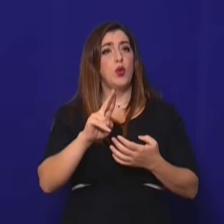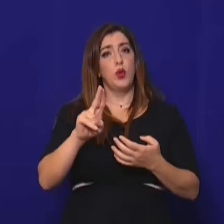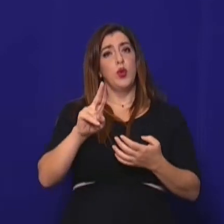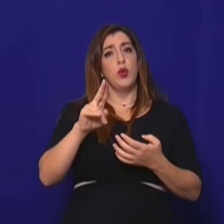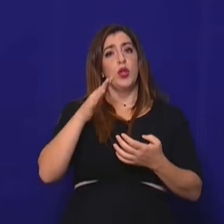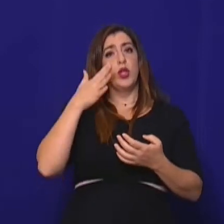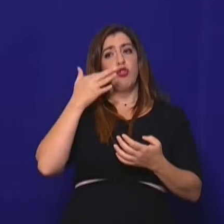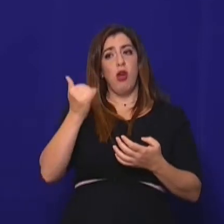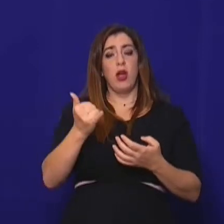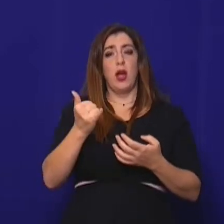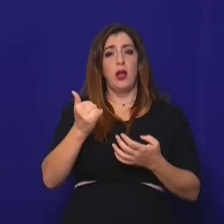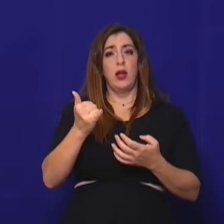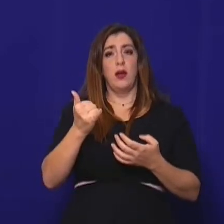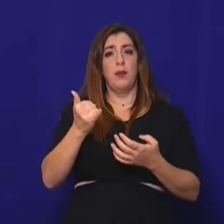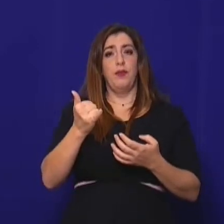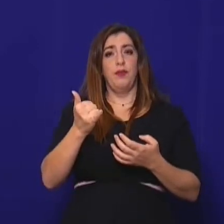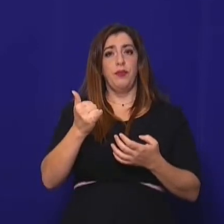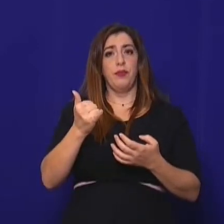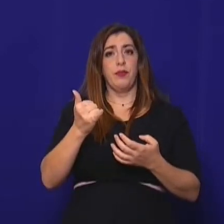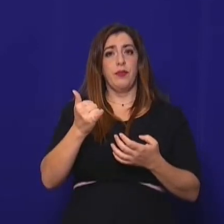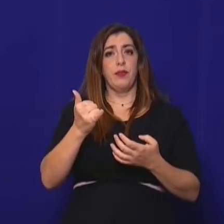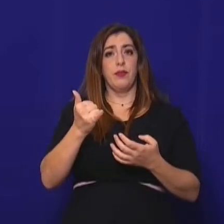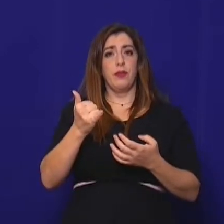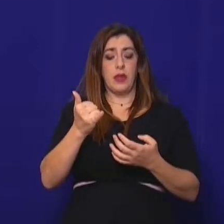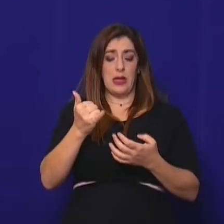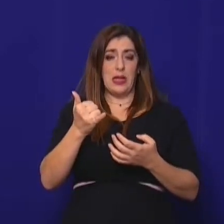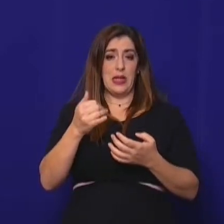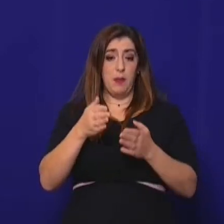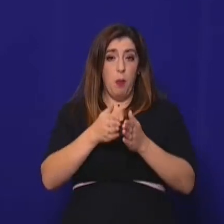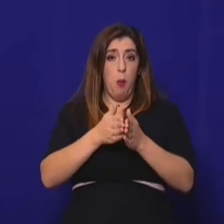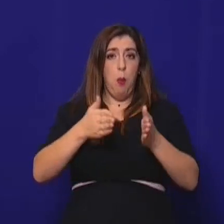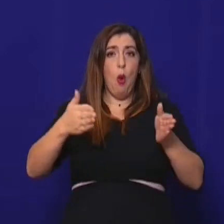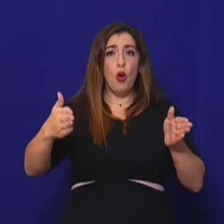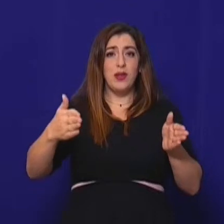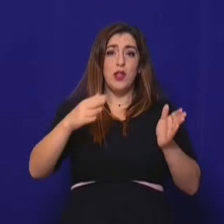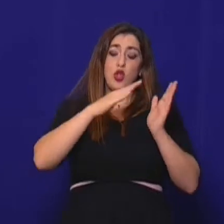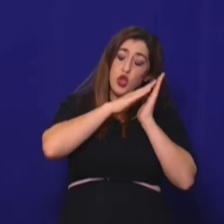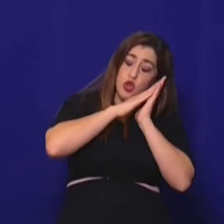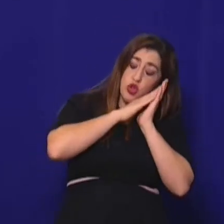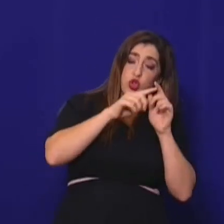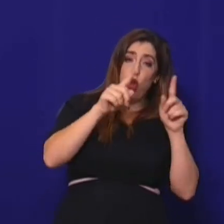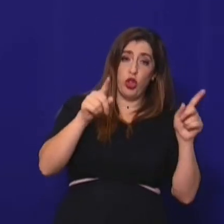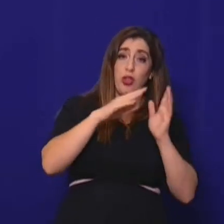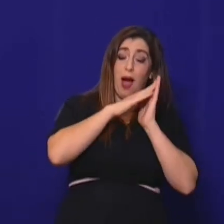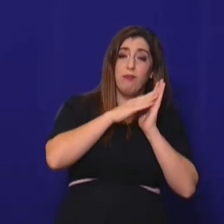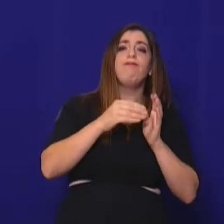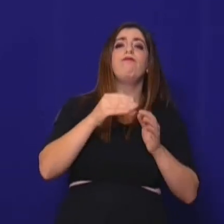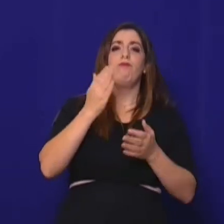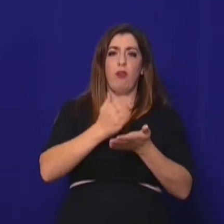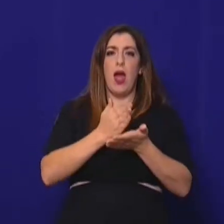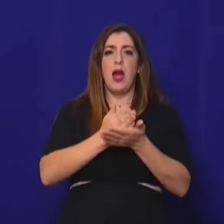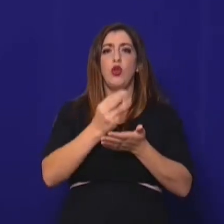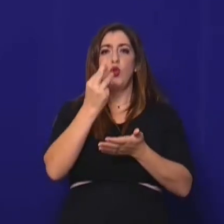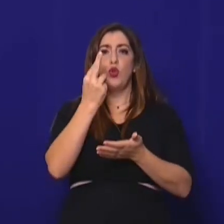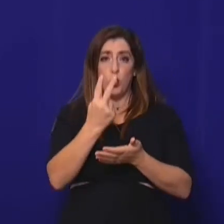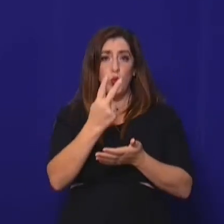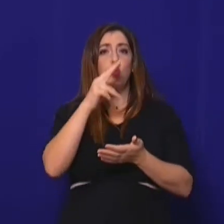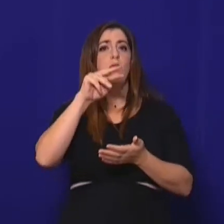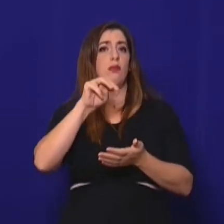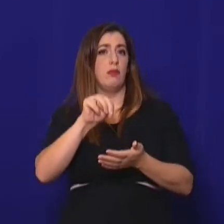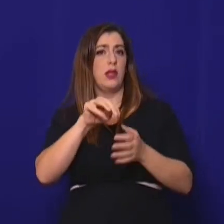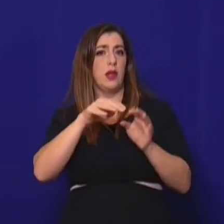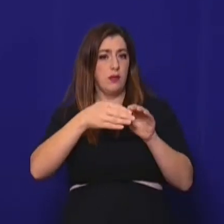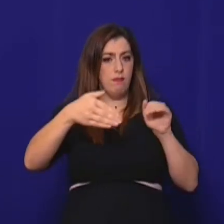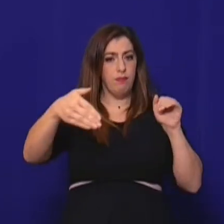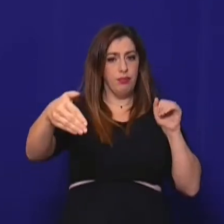bejn sodda u oħra kienet ikkonfermata li kienet iktar minn 2 metri. U anka qegħdin inkoraġixxu wkoll biex kif qed tajjeb